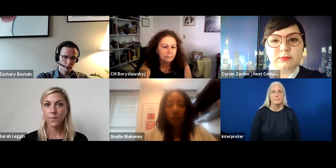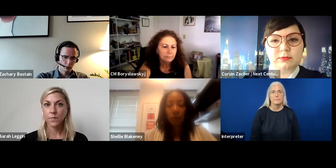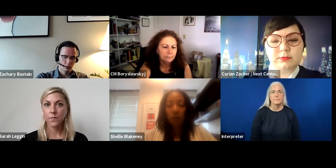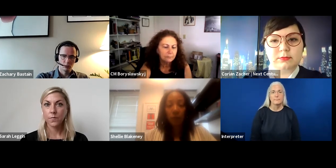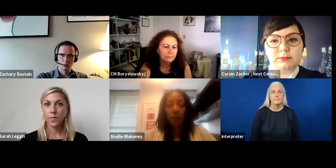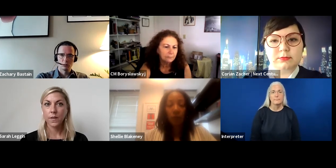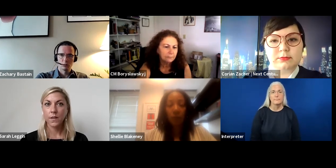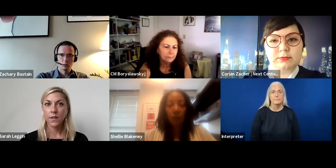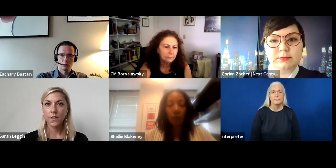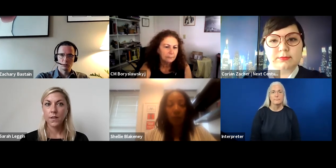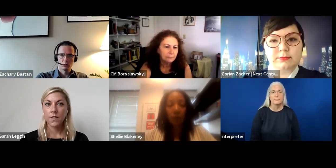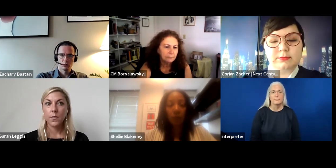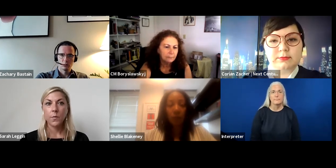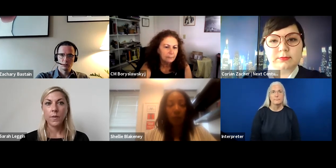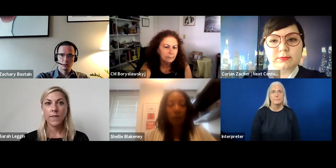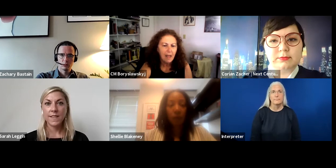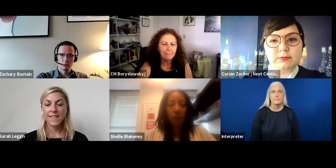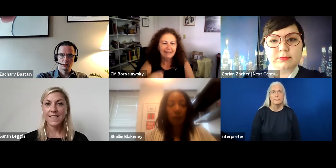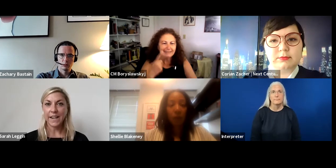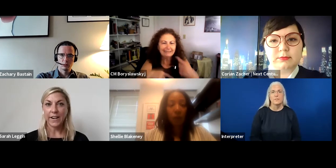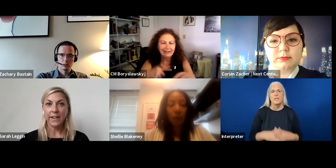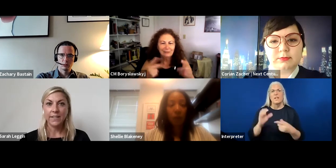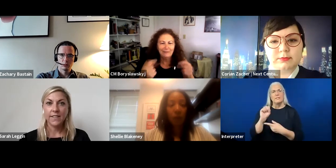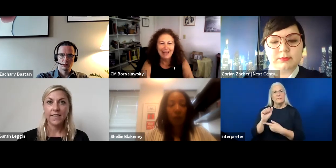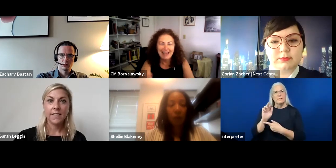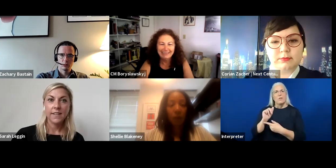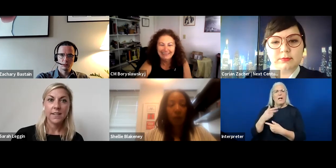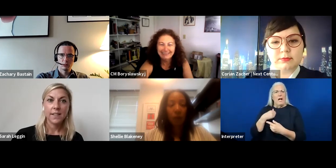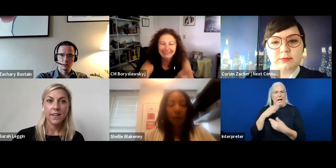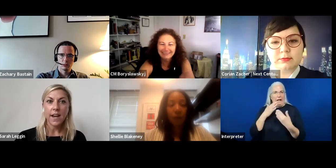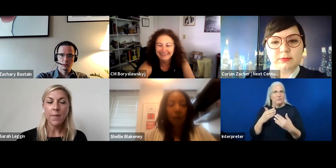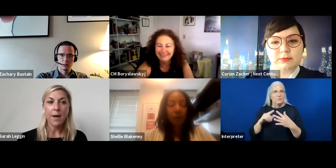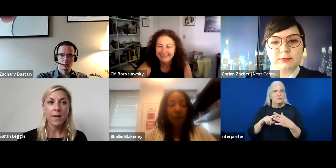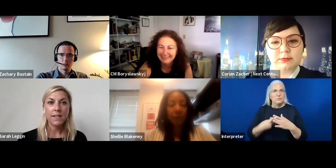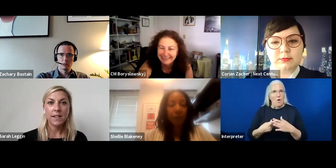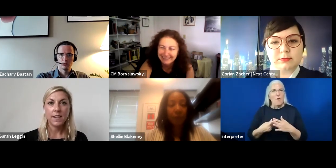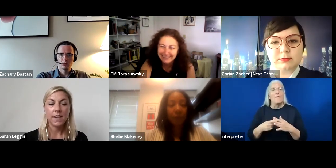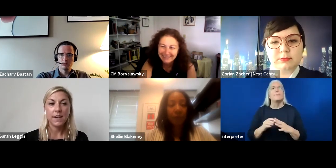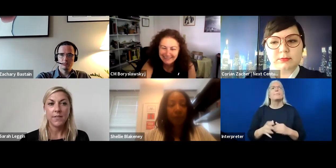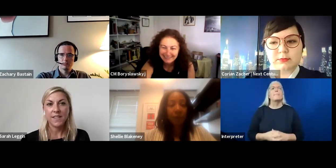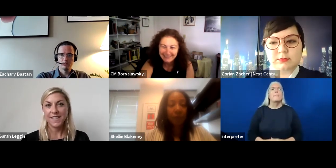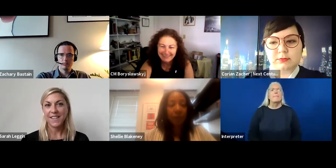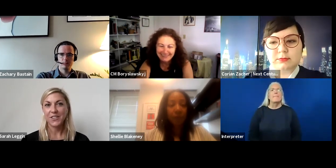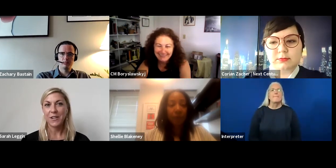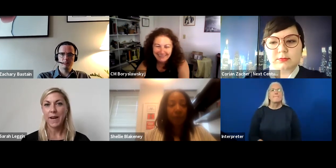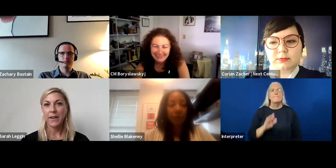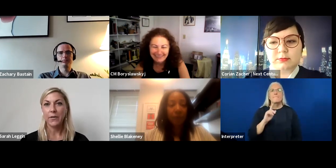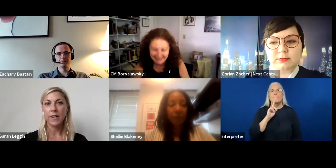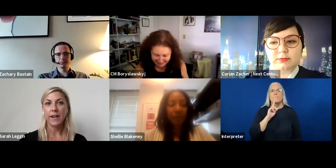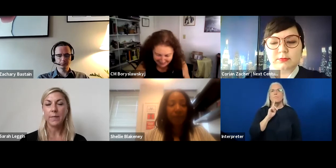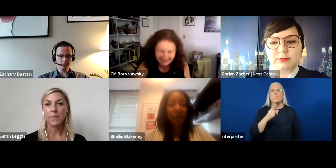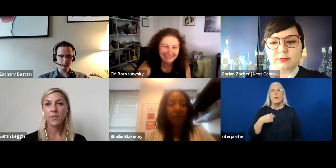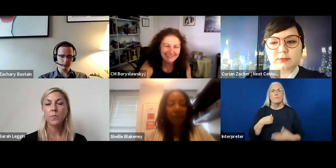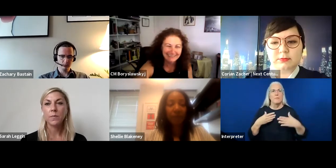are you seeing? Well, this is Sarah. I'm happy to kick off the discussion